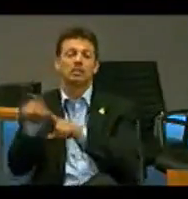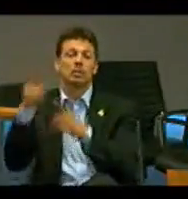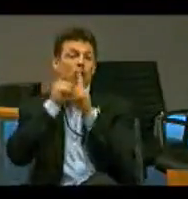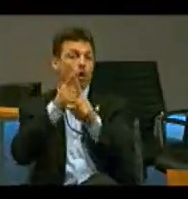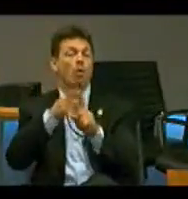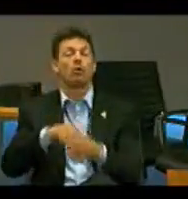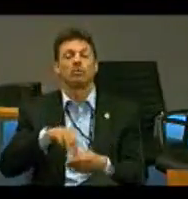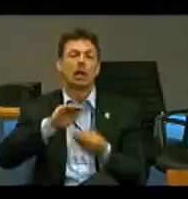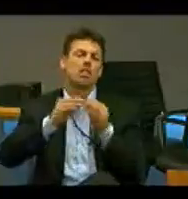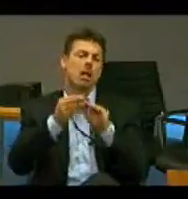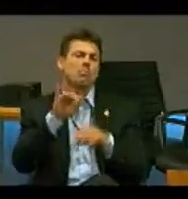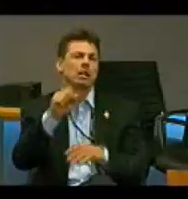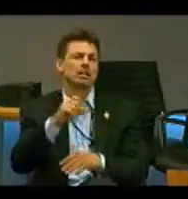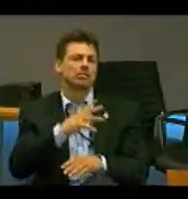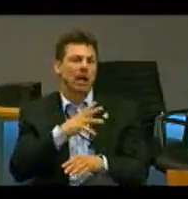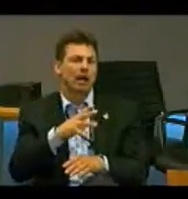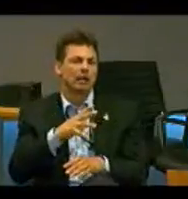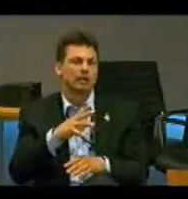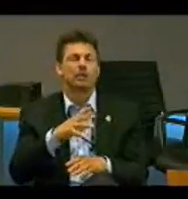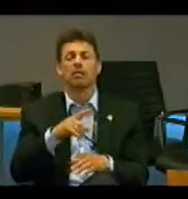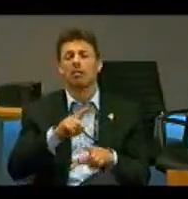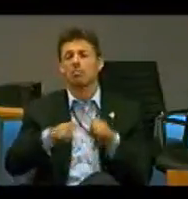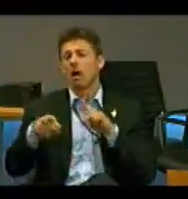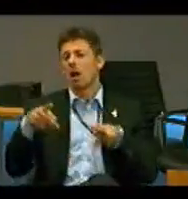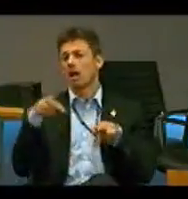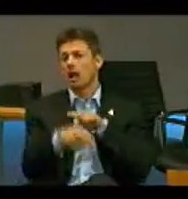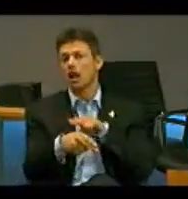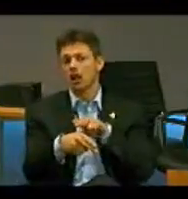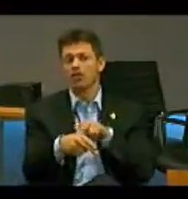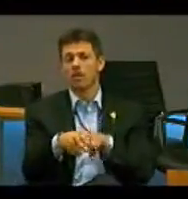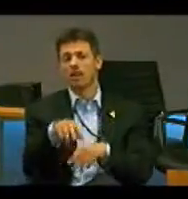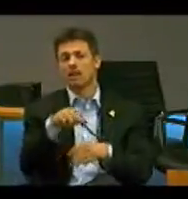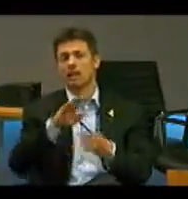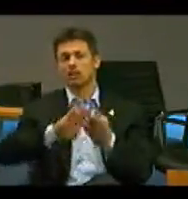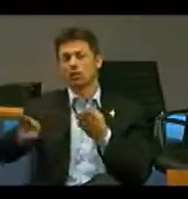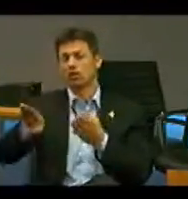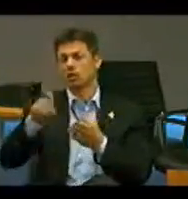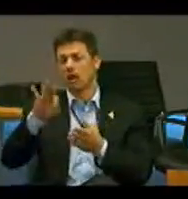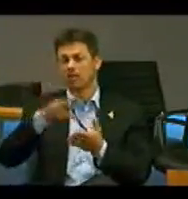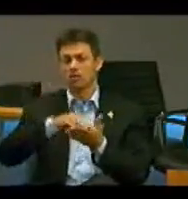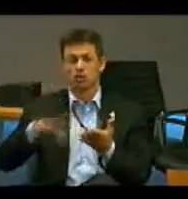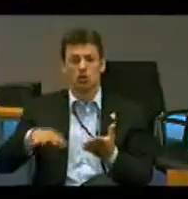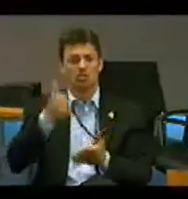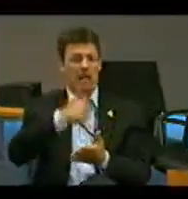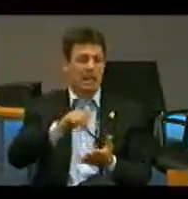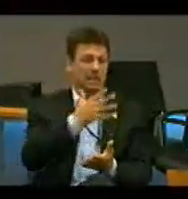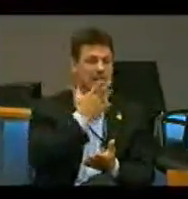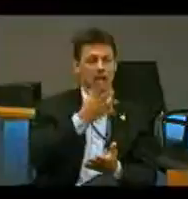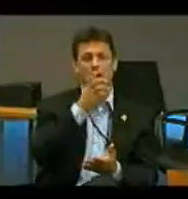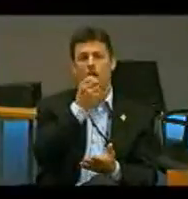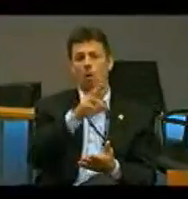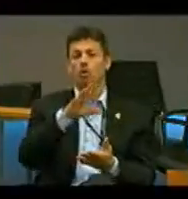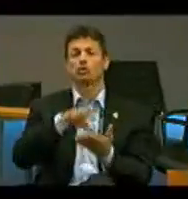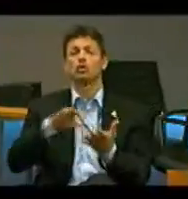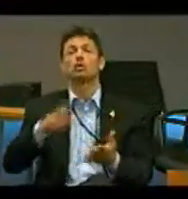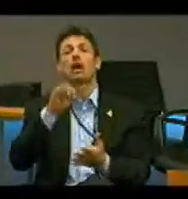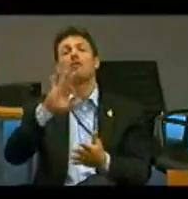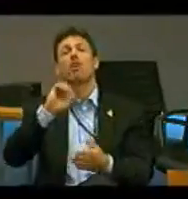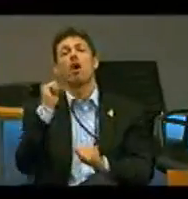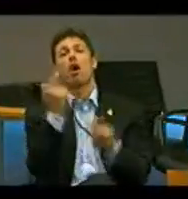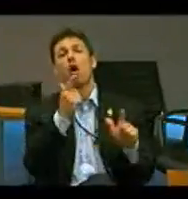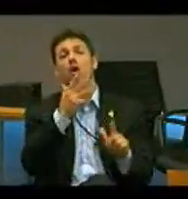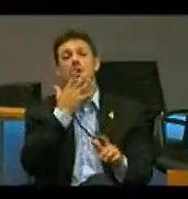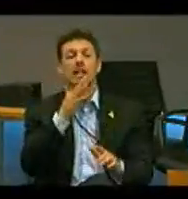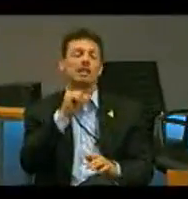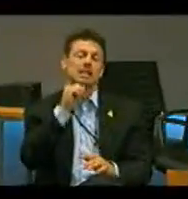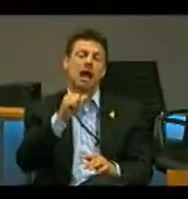number is fine. Simply cutting off the exclusion of students of any color or of students of all color is not the full answer